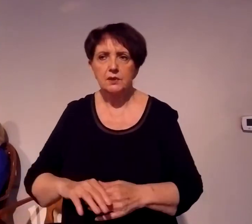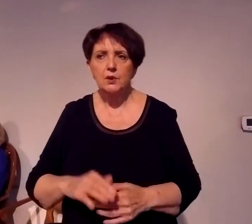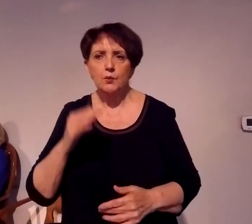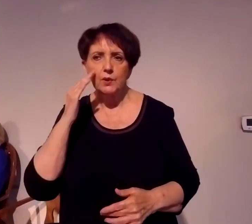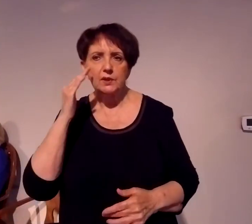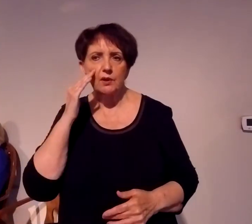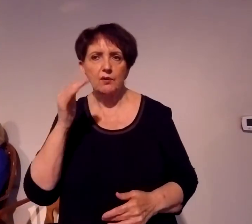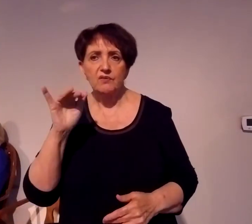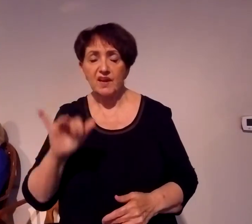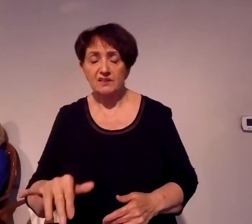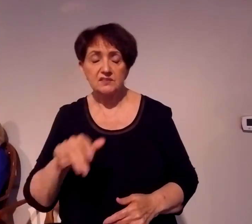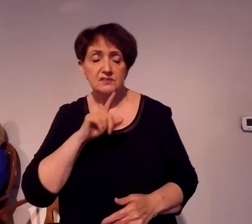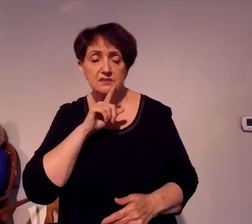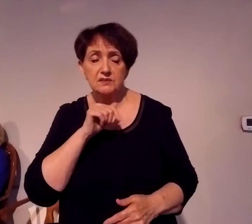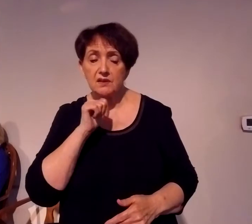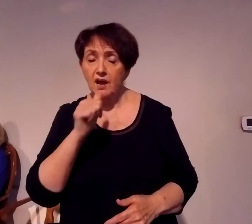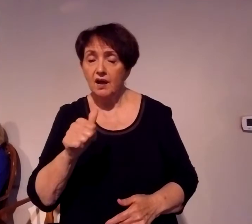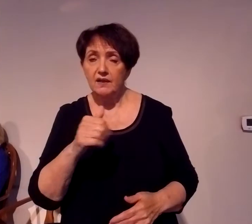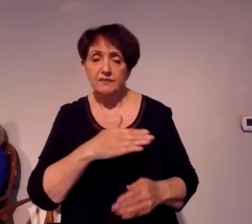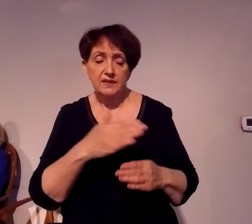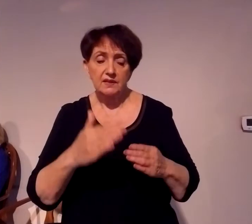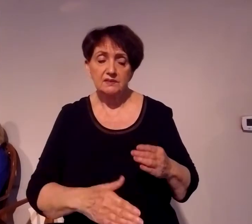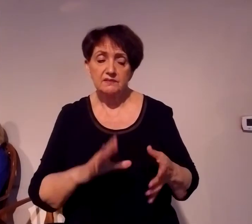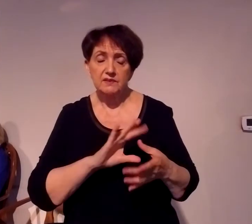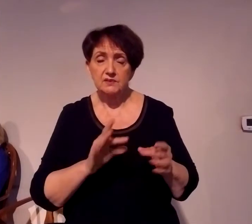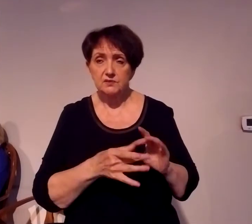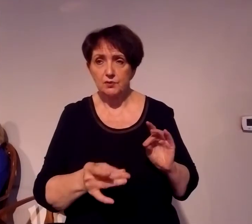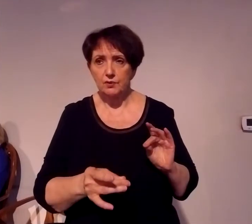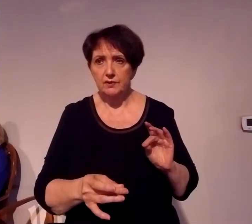not the end of the story.